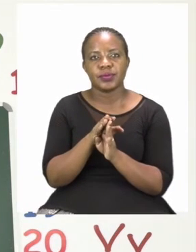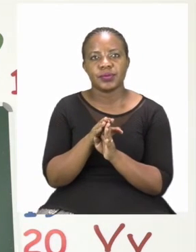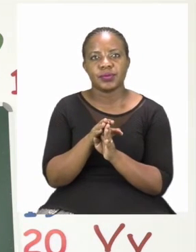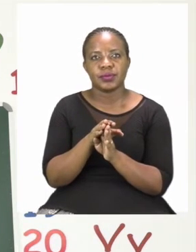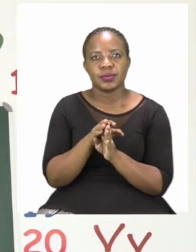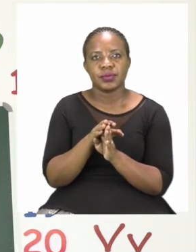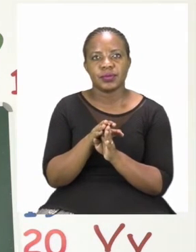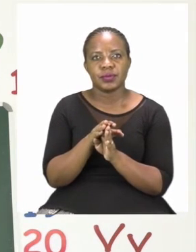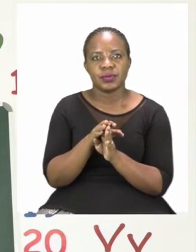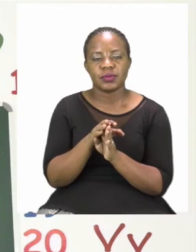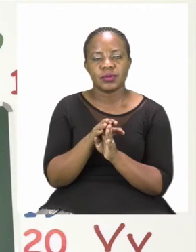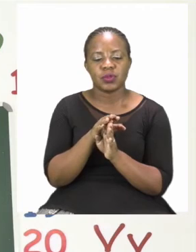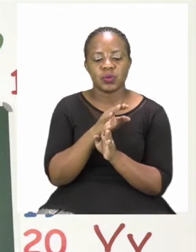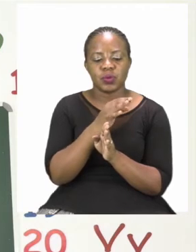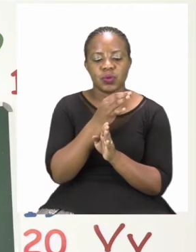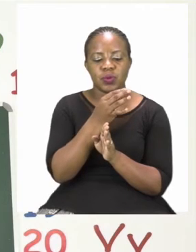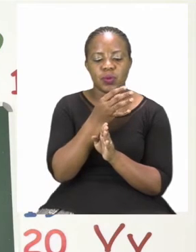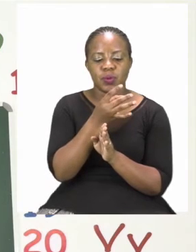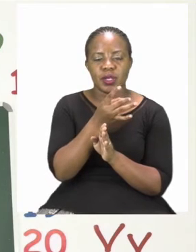1,